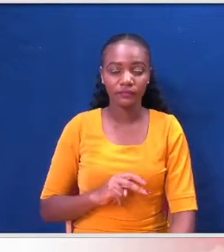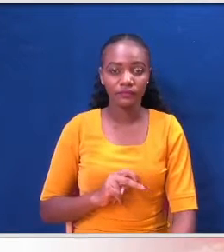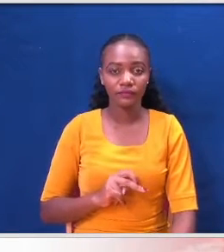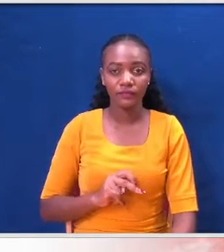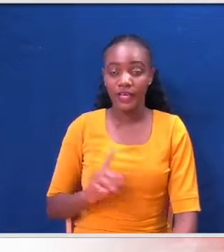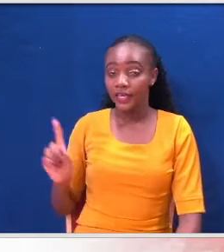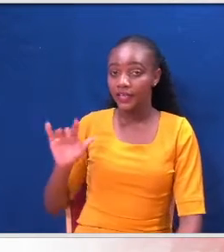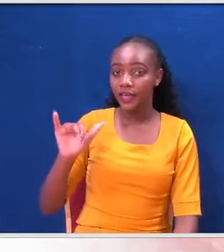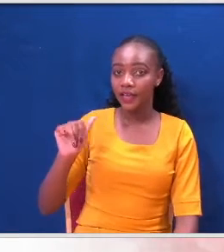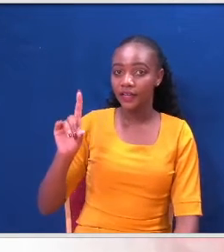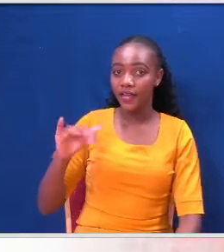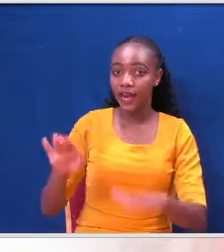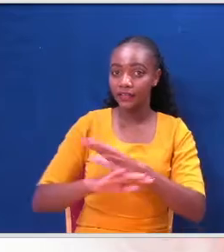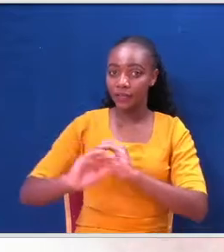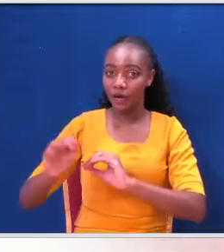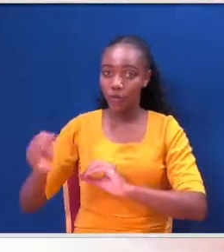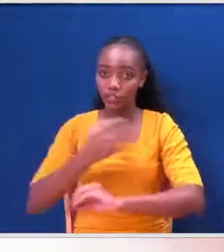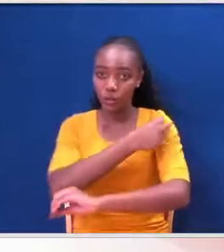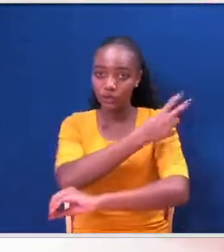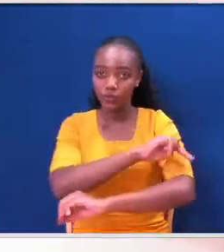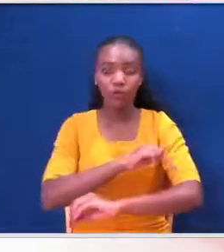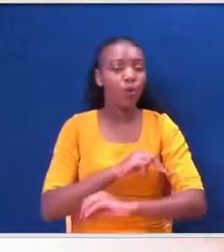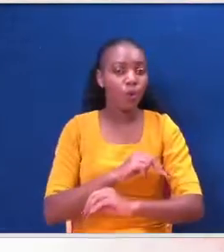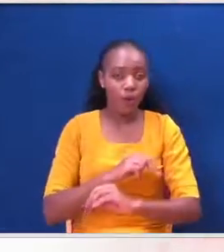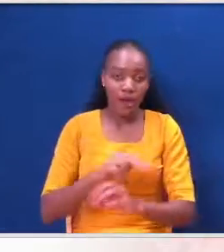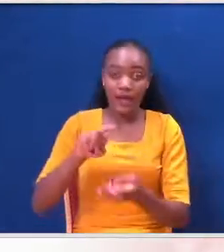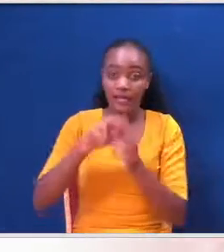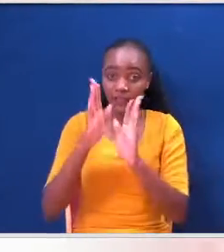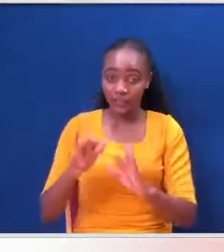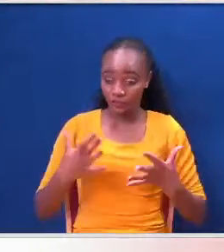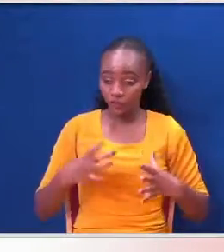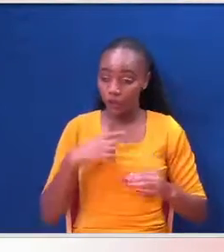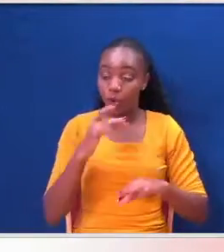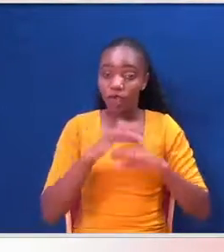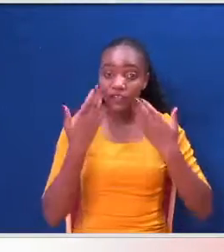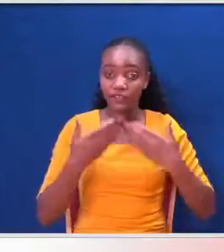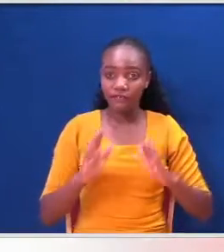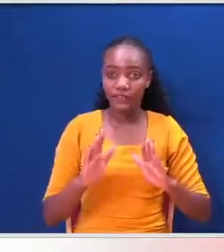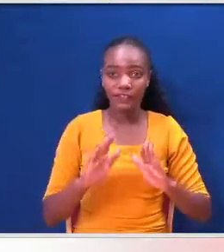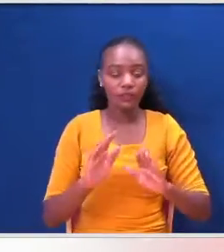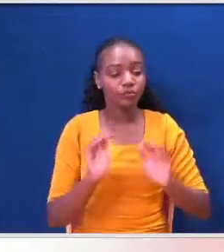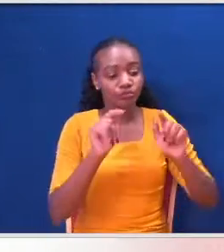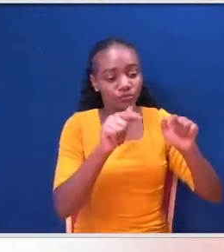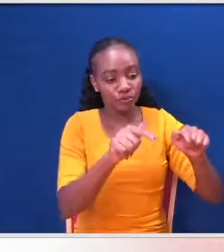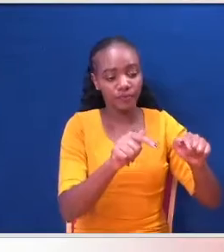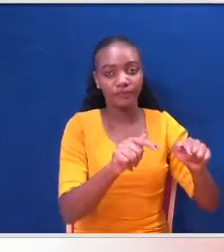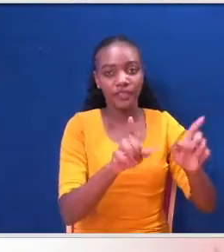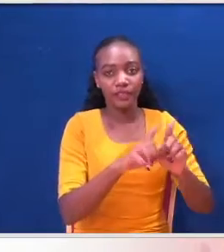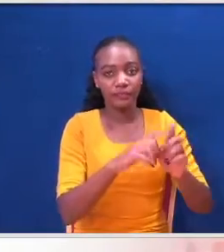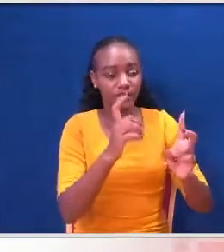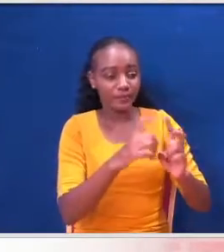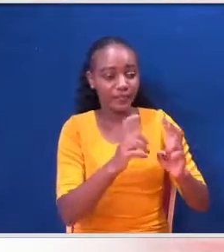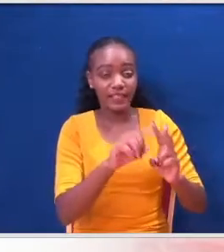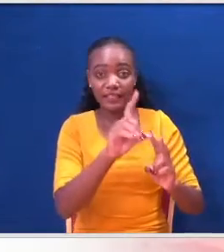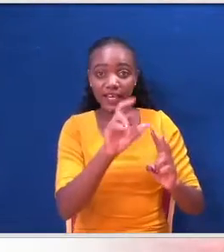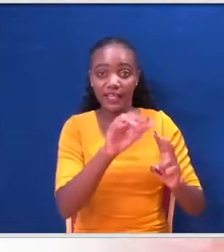At the Yala Sub-County Hospital, relatives of those who died in the Siaya tanker tragedy had their samples taken from them for